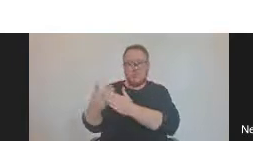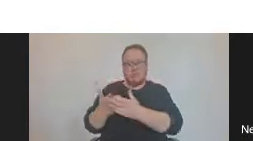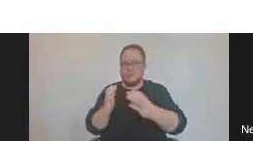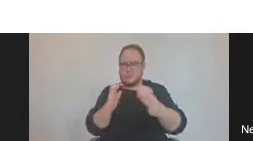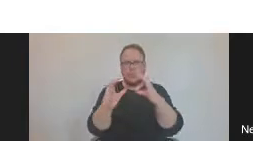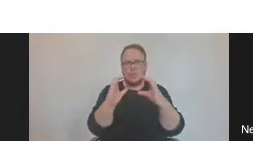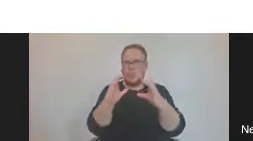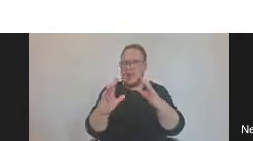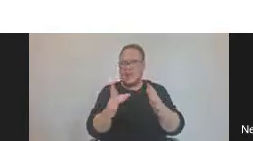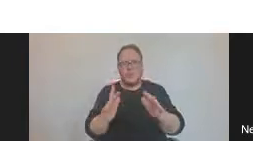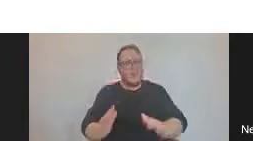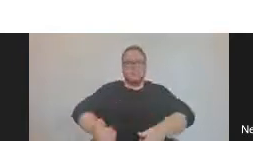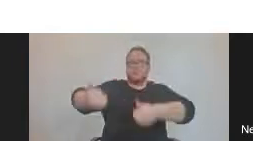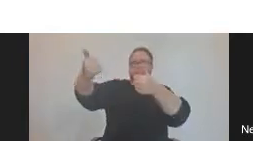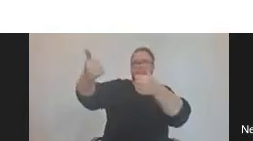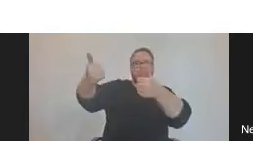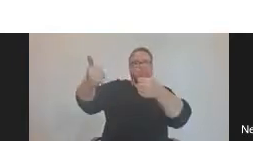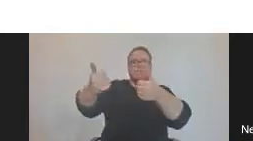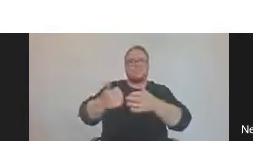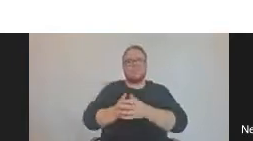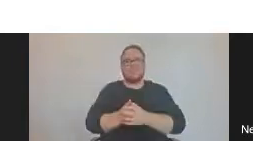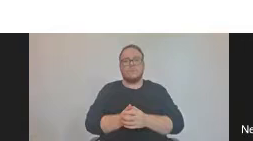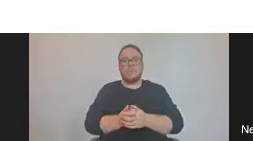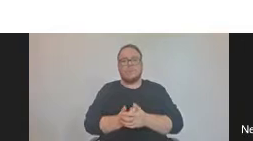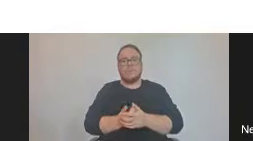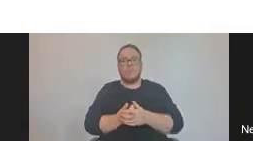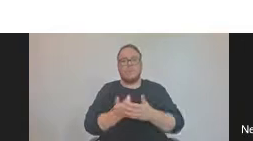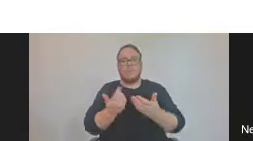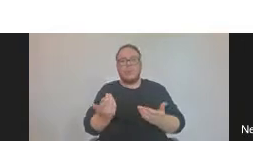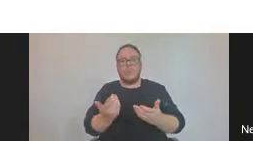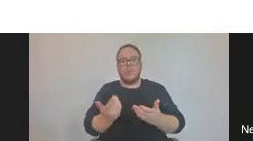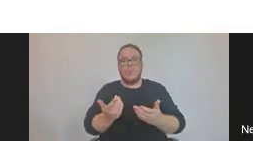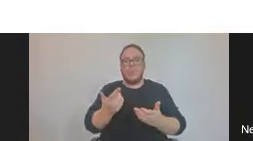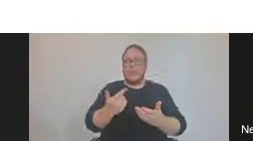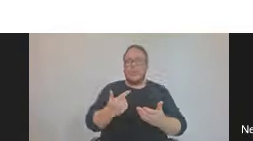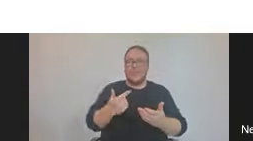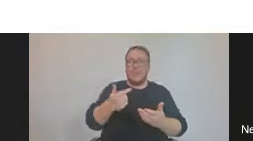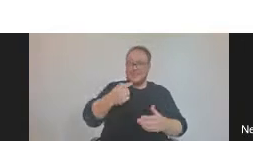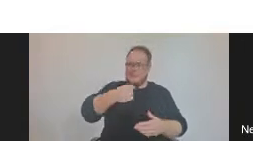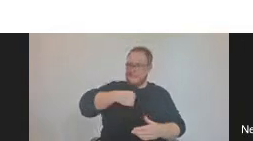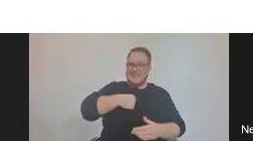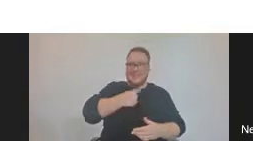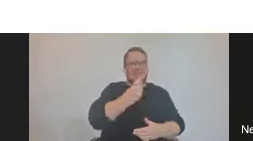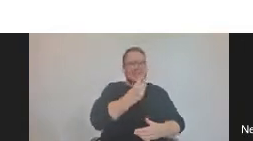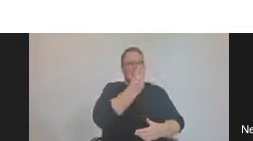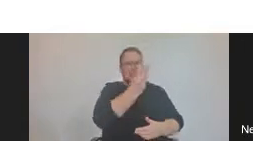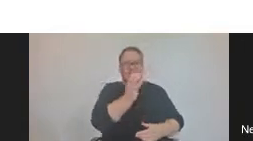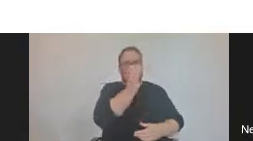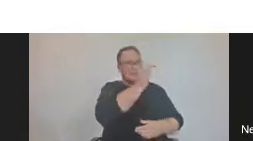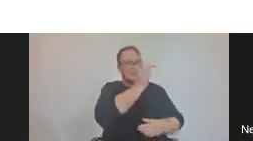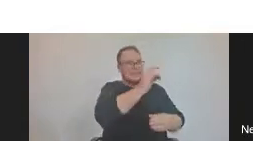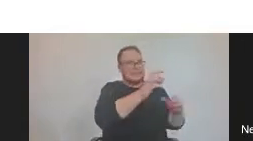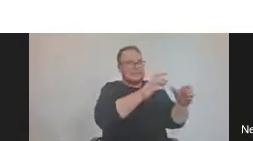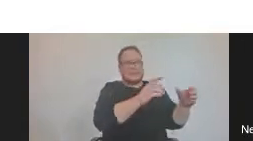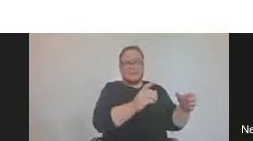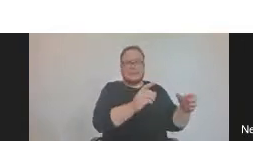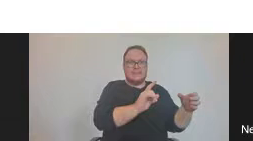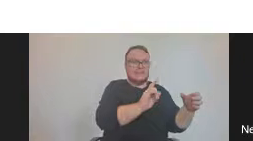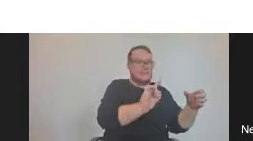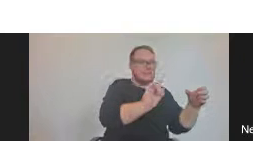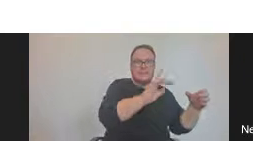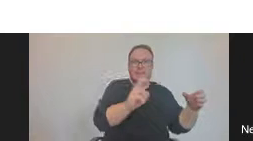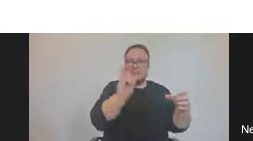better. I always found it quite difficult having 3 offices that I needed to drive around, one in Stoke, one in Stafford, one in Burton. We